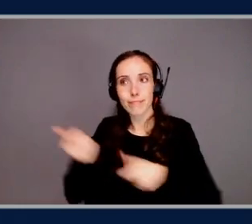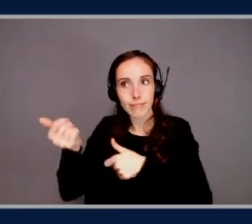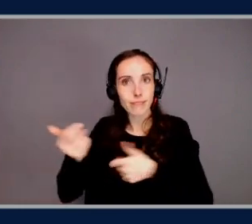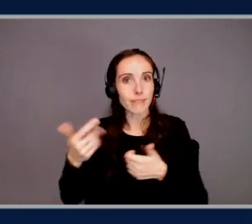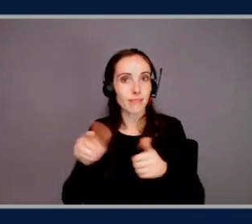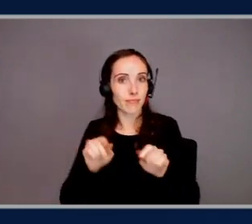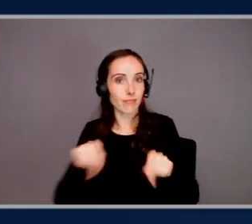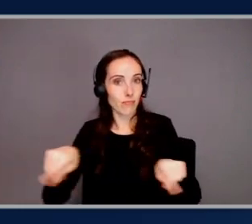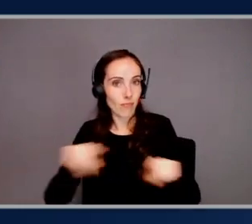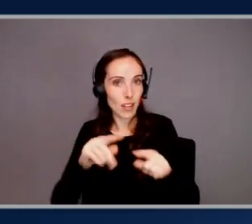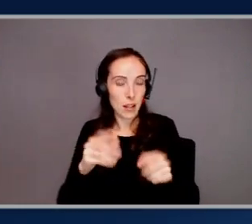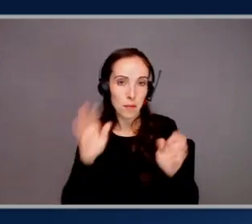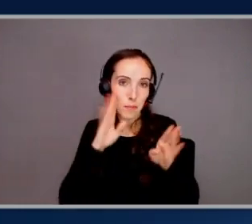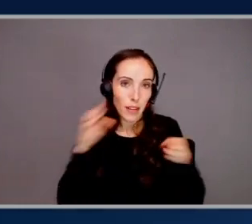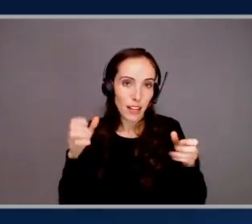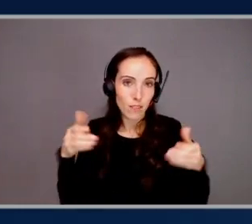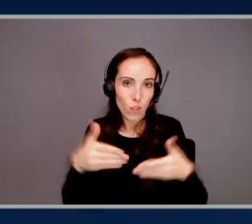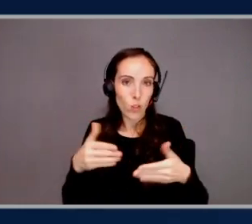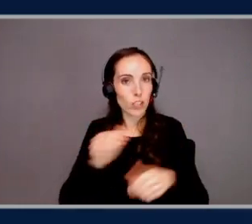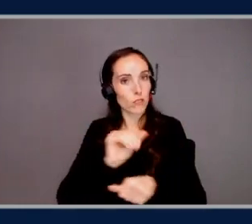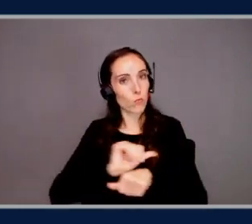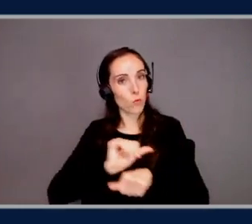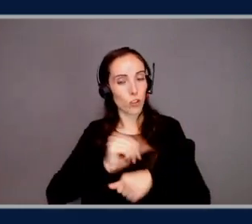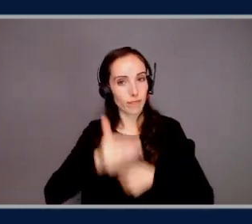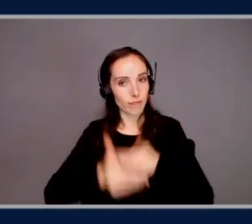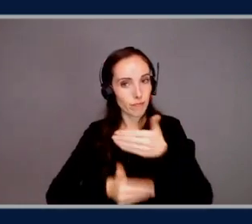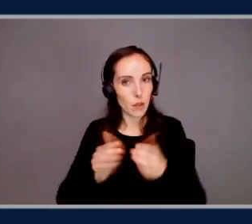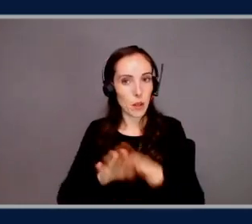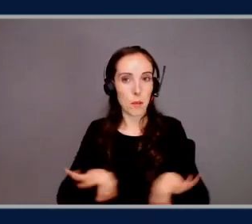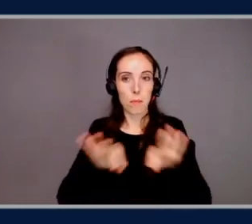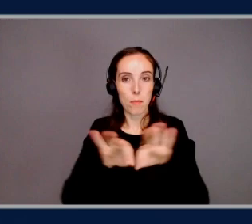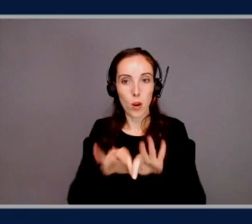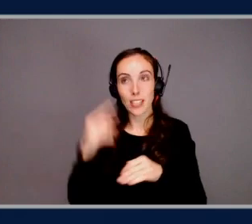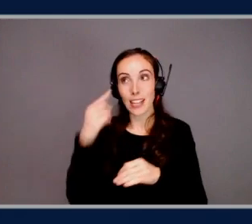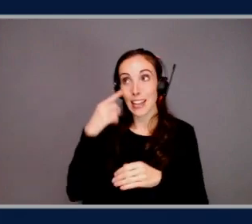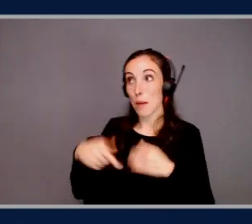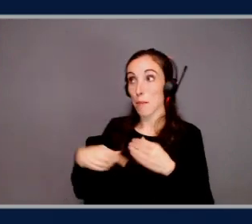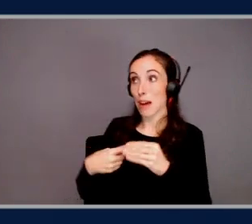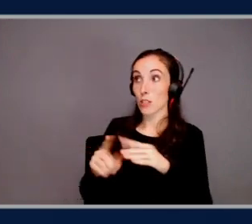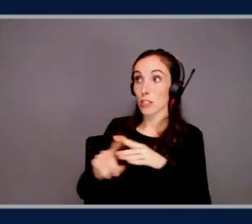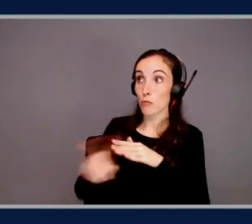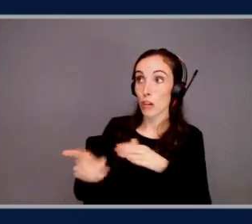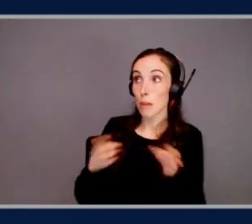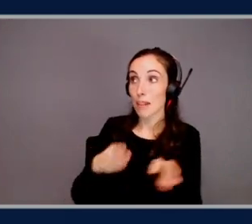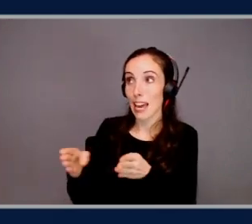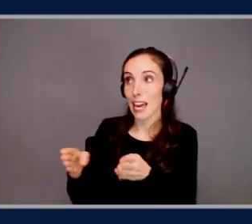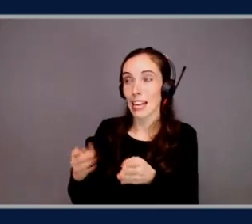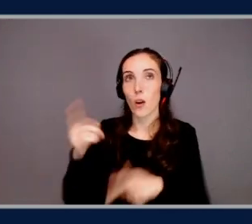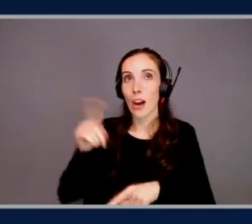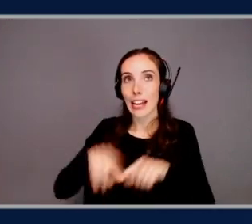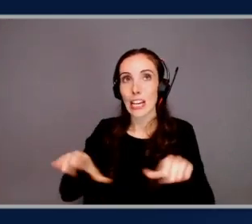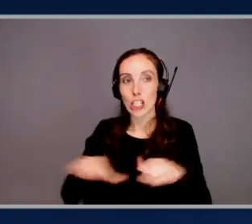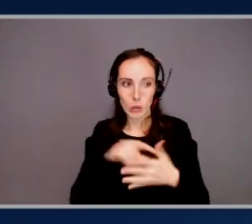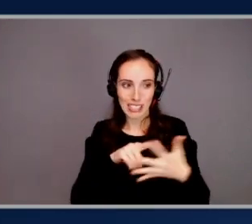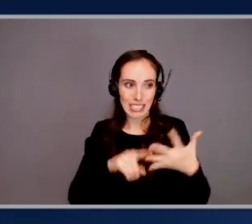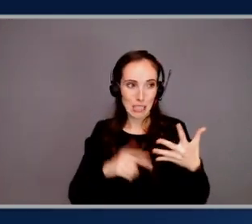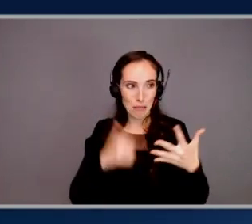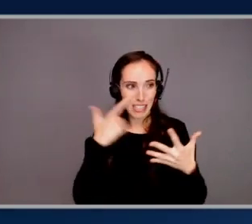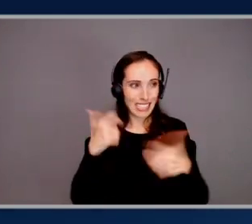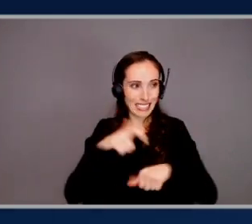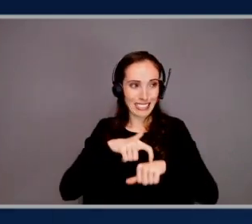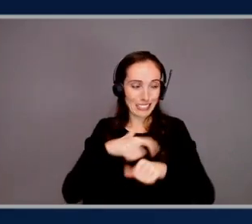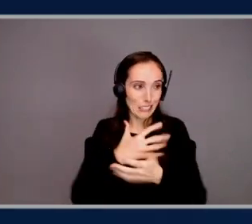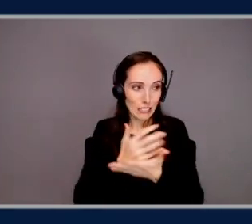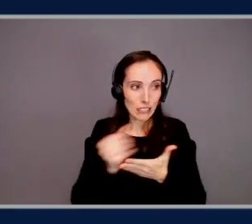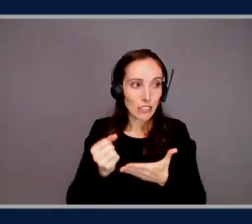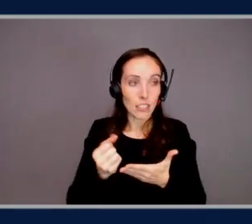do. Backlogs full of things. And as you go through sprint planning, you're like, man, I can't do these 5 things that I really wanted to do because we're out of capacity. Imagine you could assign some of that work to an